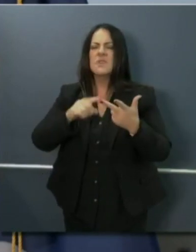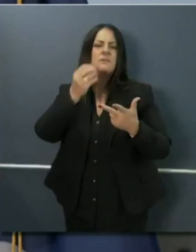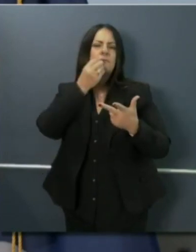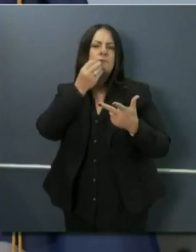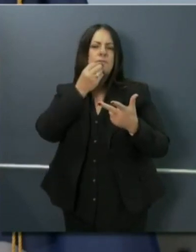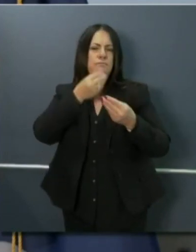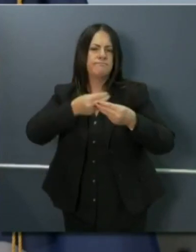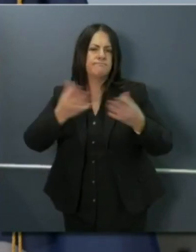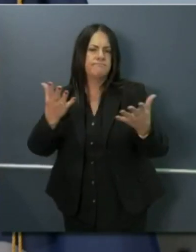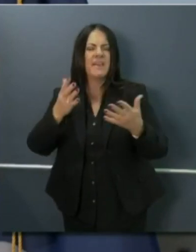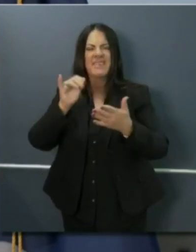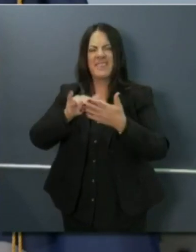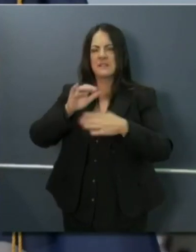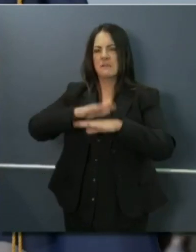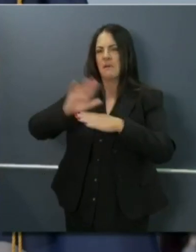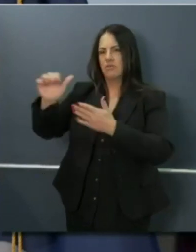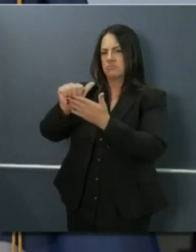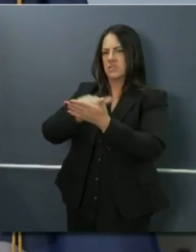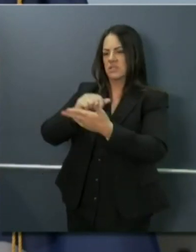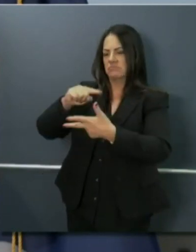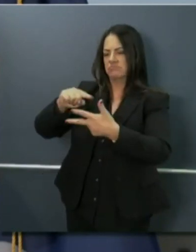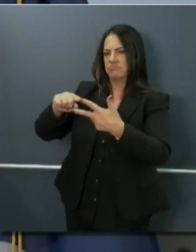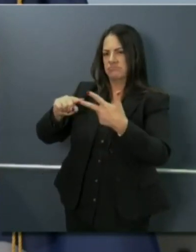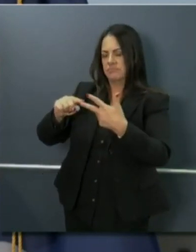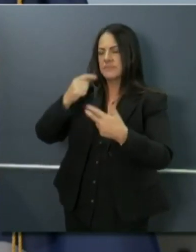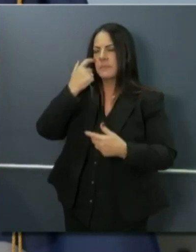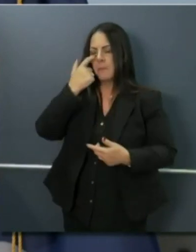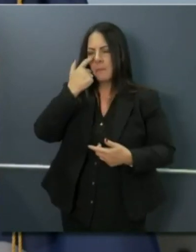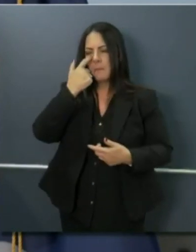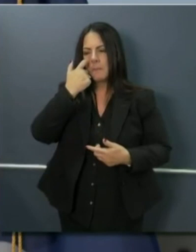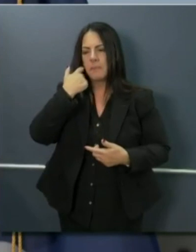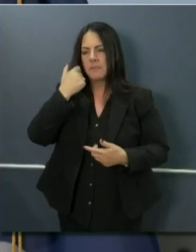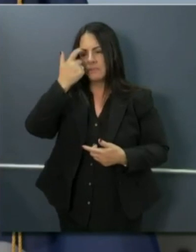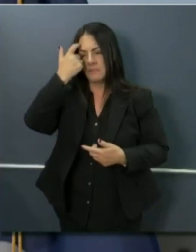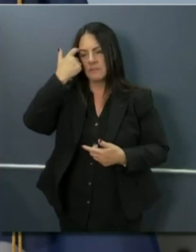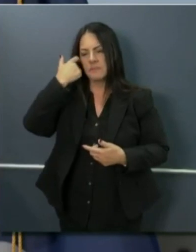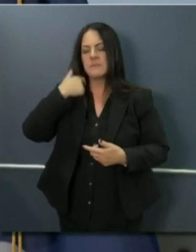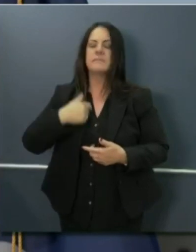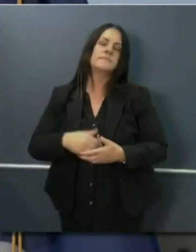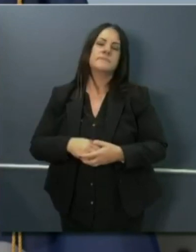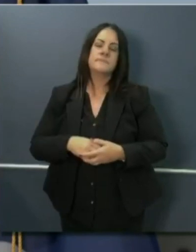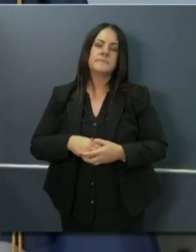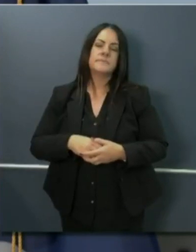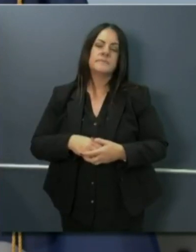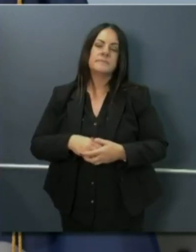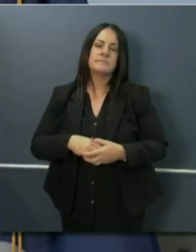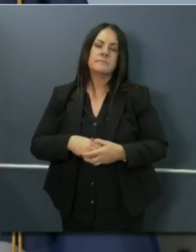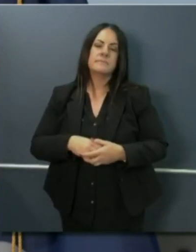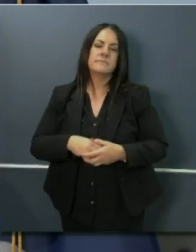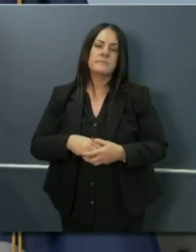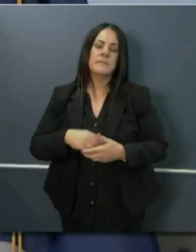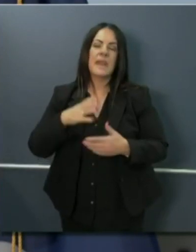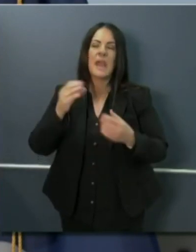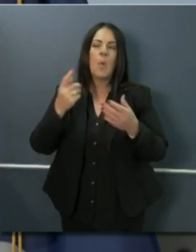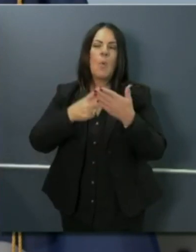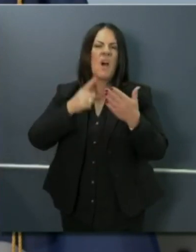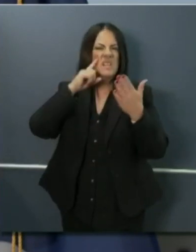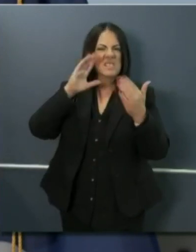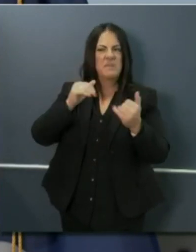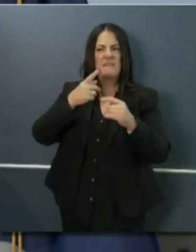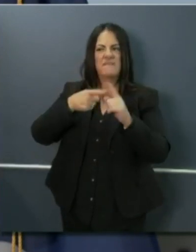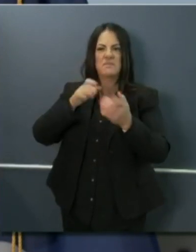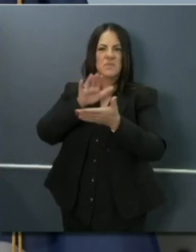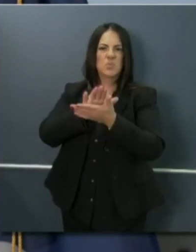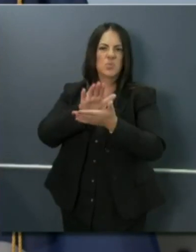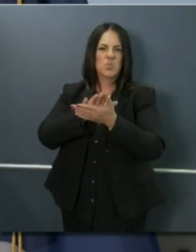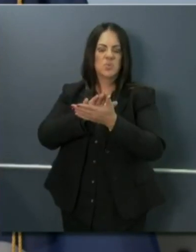agenda today. And then a very sober conversation we're going to have about the expectations for the remainder of the school year. But the answer to your question